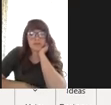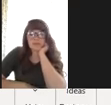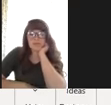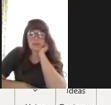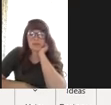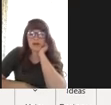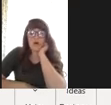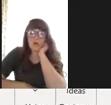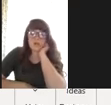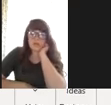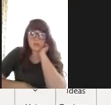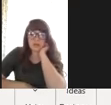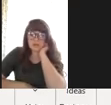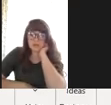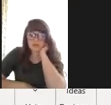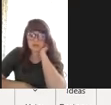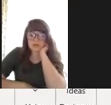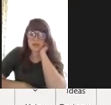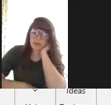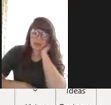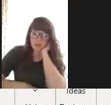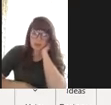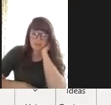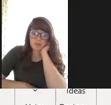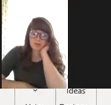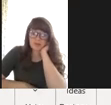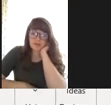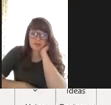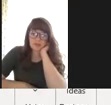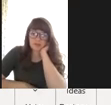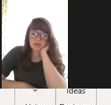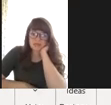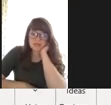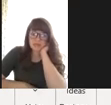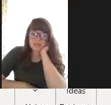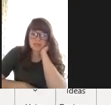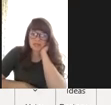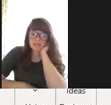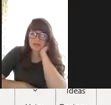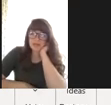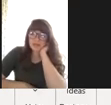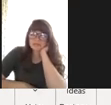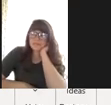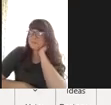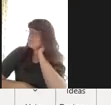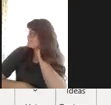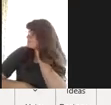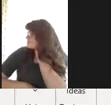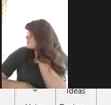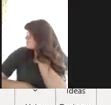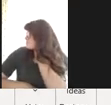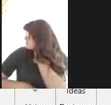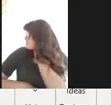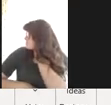though they just ate a whole ton of spaghetti and salad and cupcakes, by the way, that they made at Mia's house.